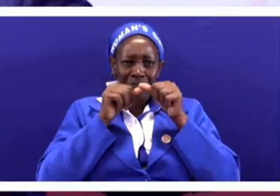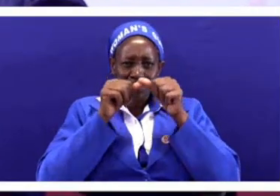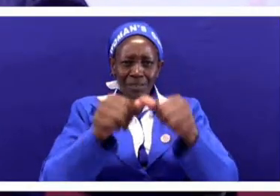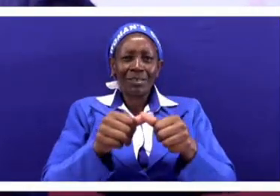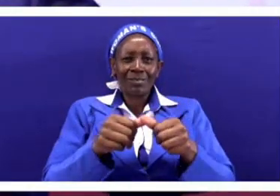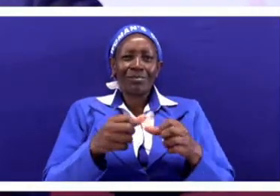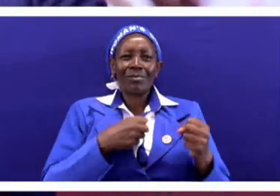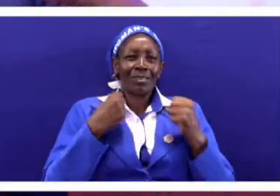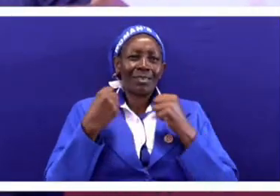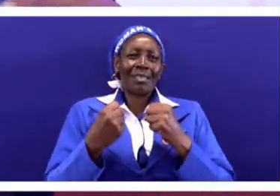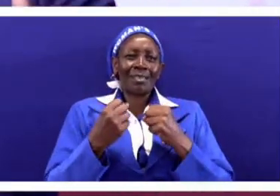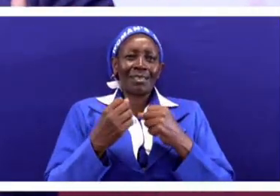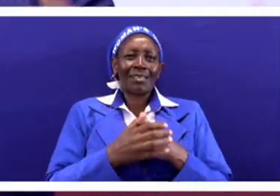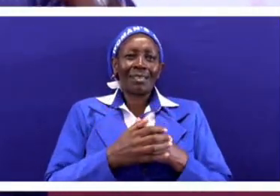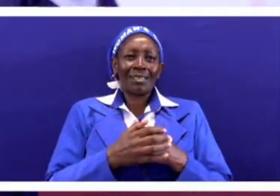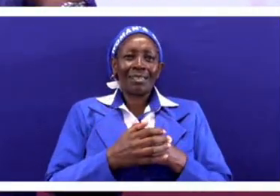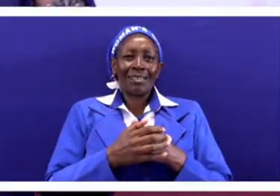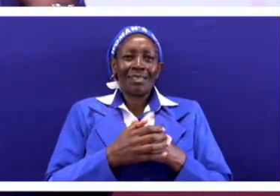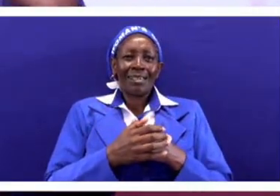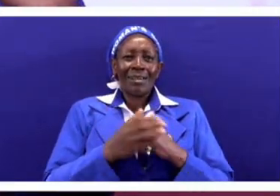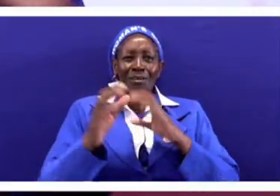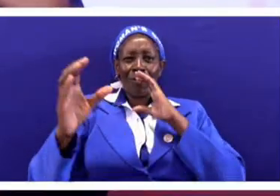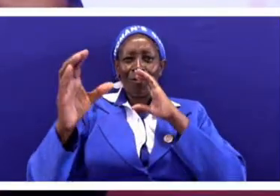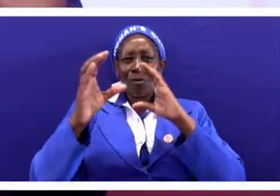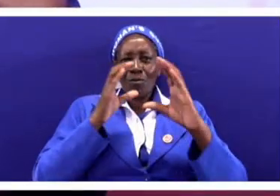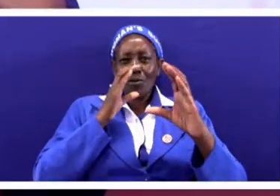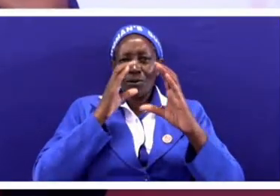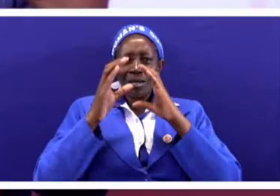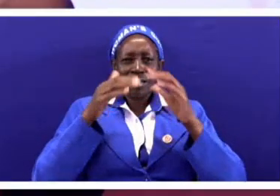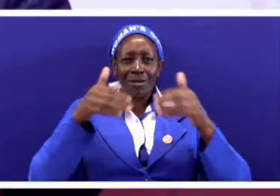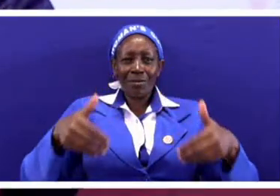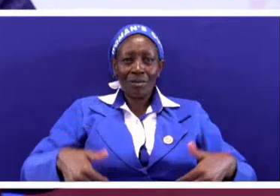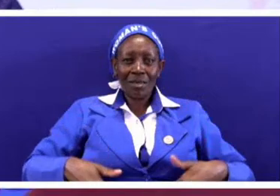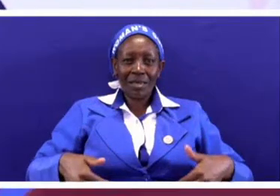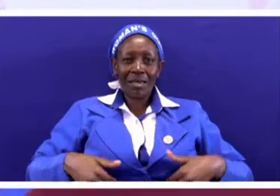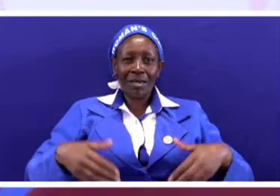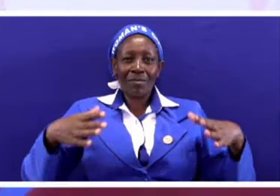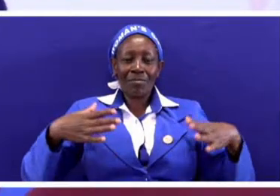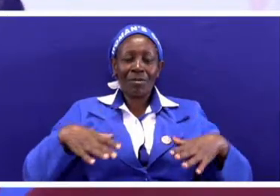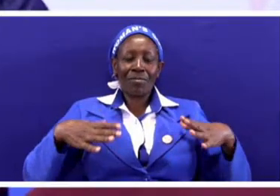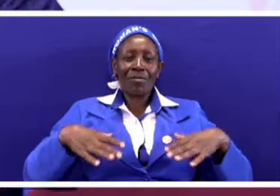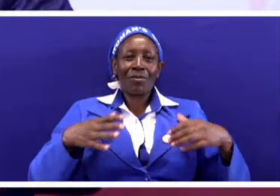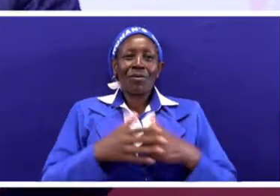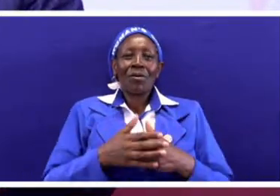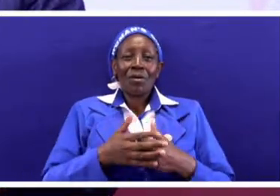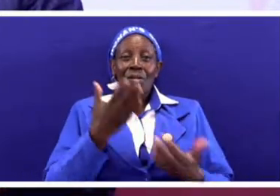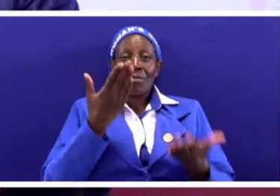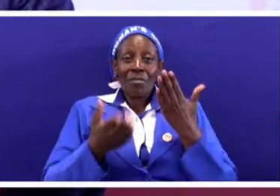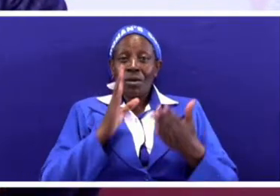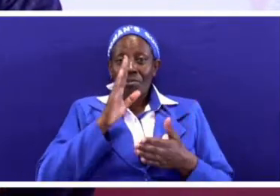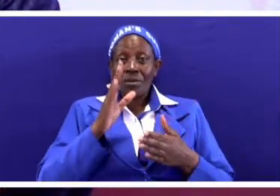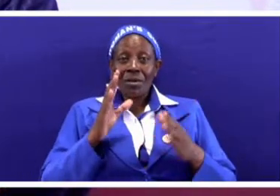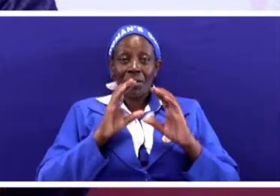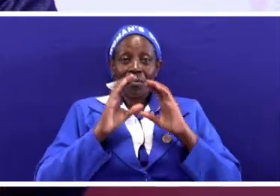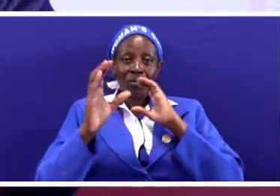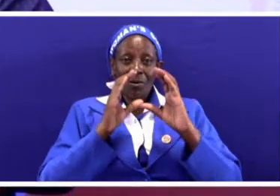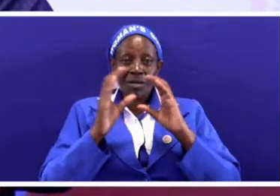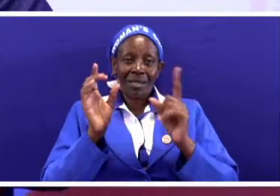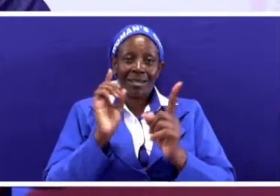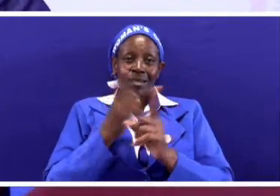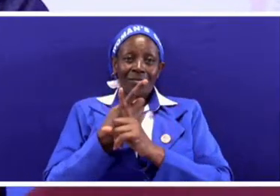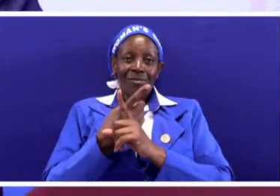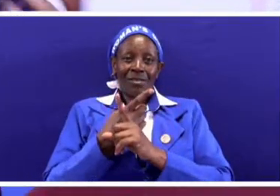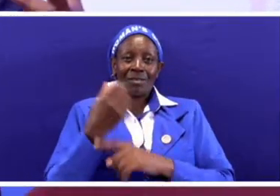them. What would that communicate in the lives of young people? I think it may communicate something different.